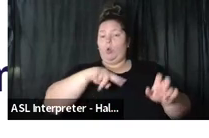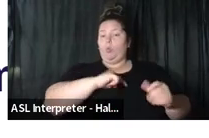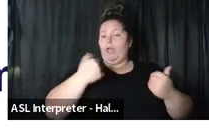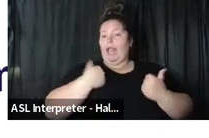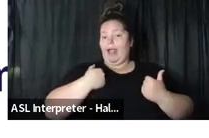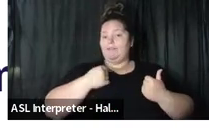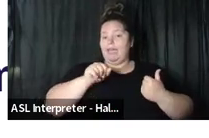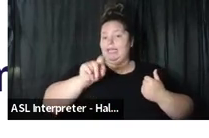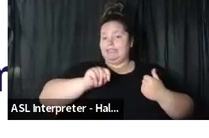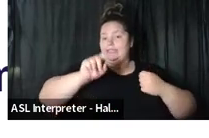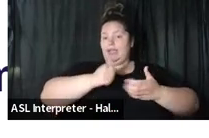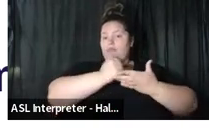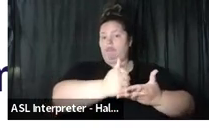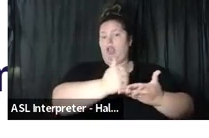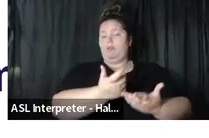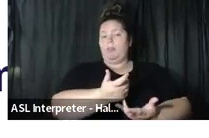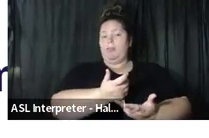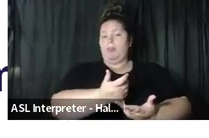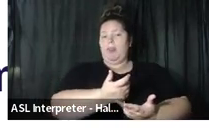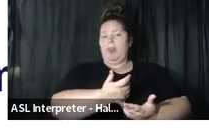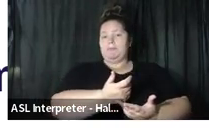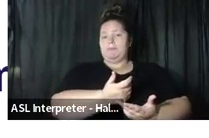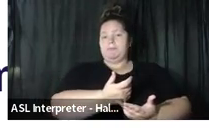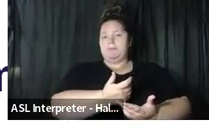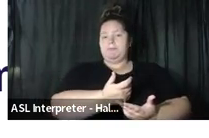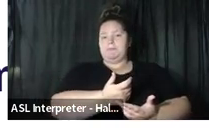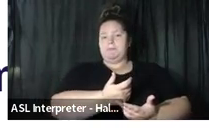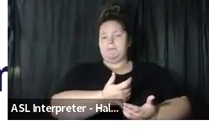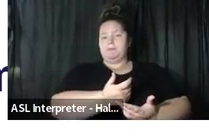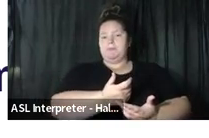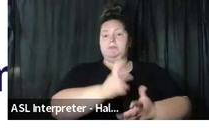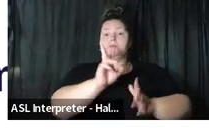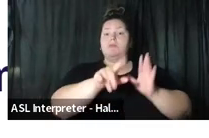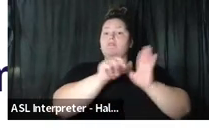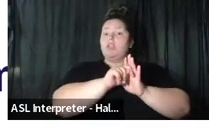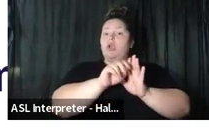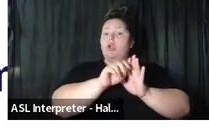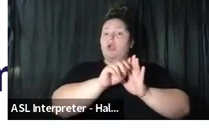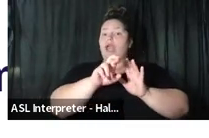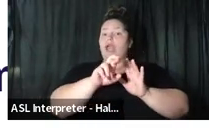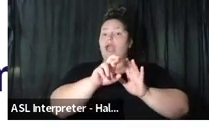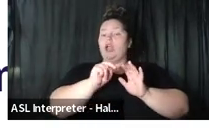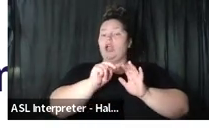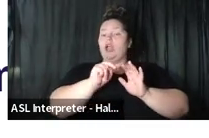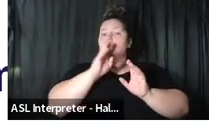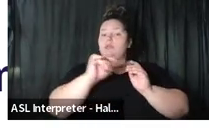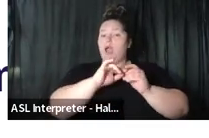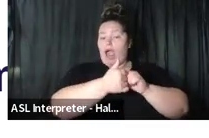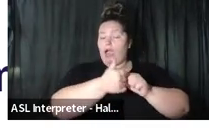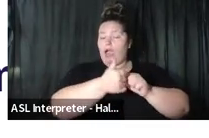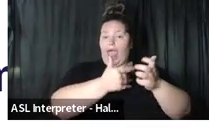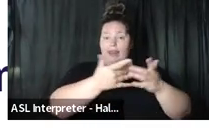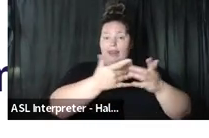that AT can assist people with. In the video, Erin kind of talked about how just anything from